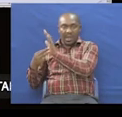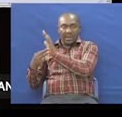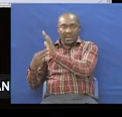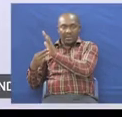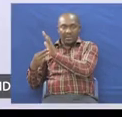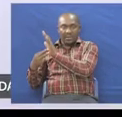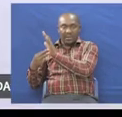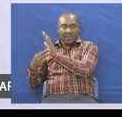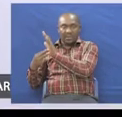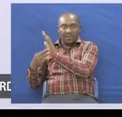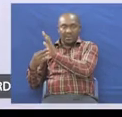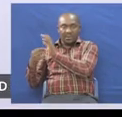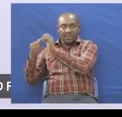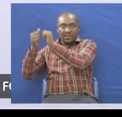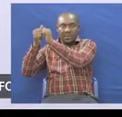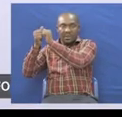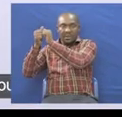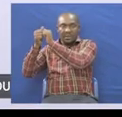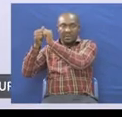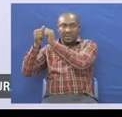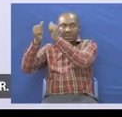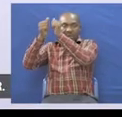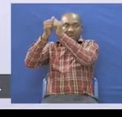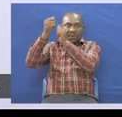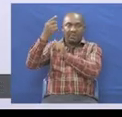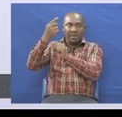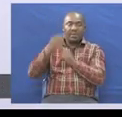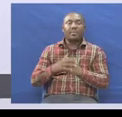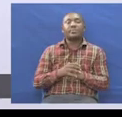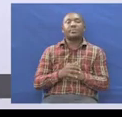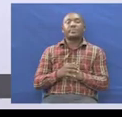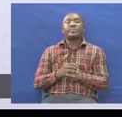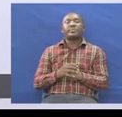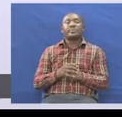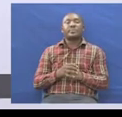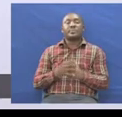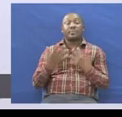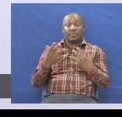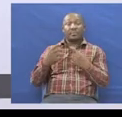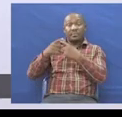7, 8, 10, 11.